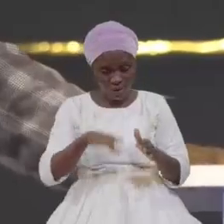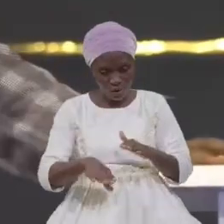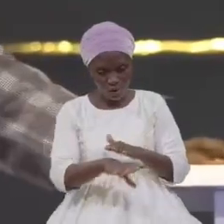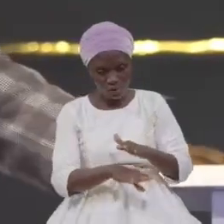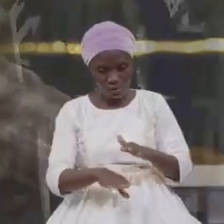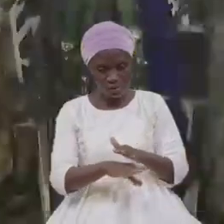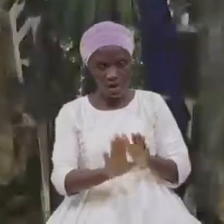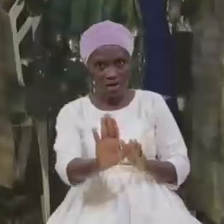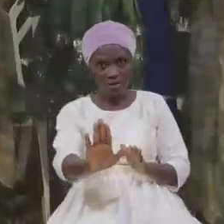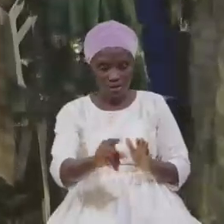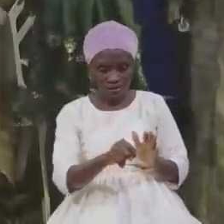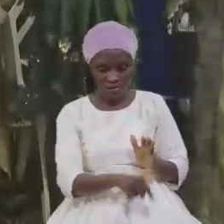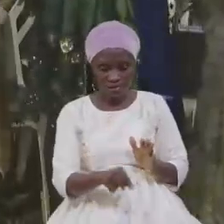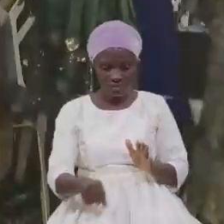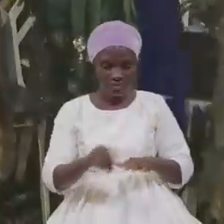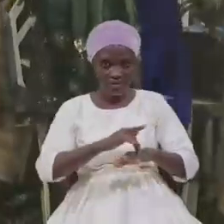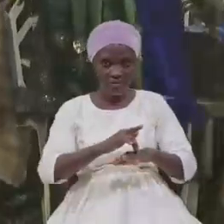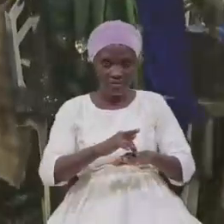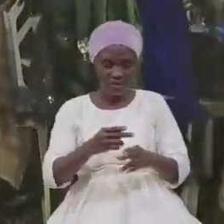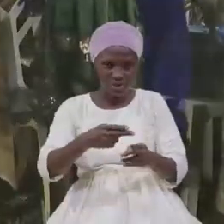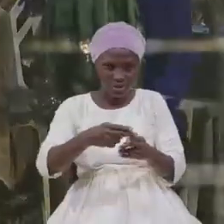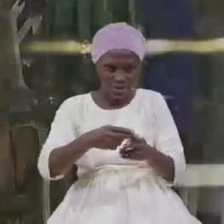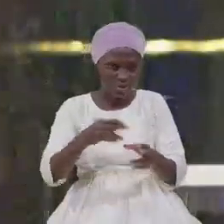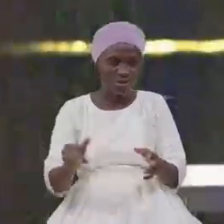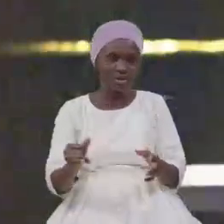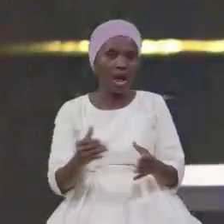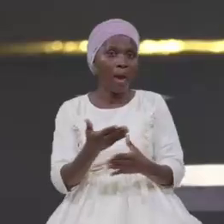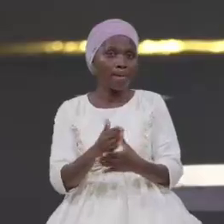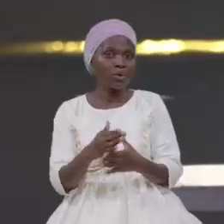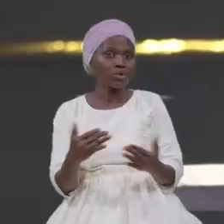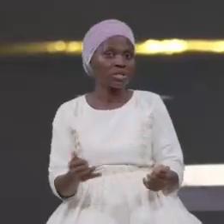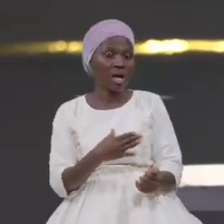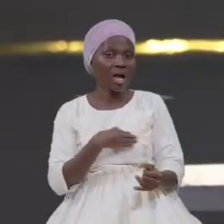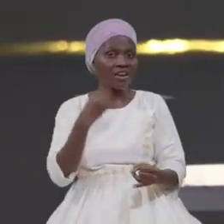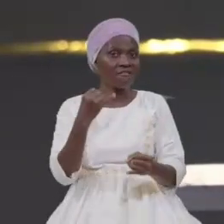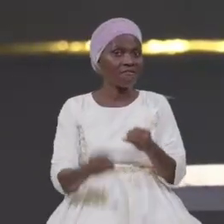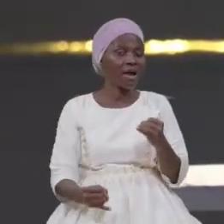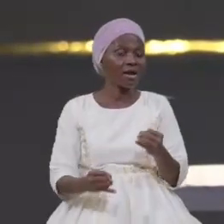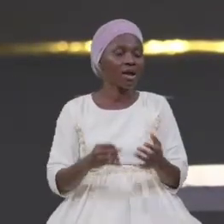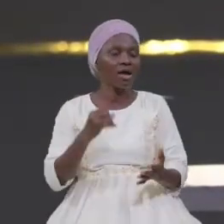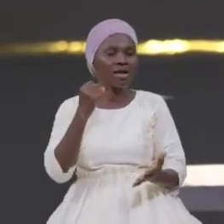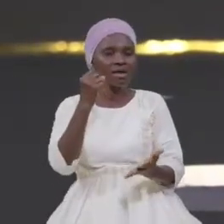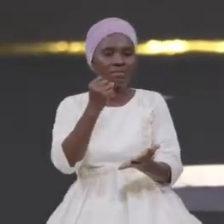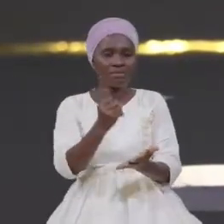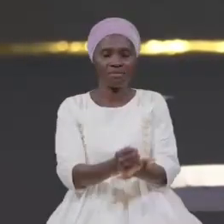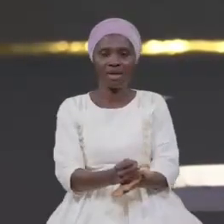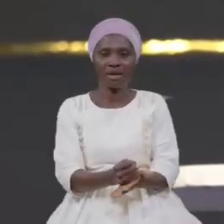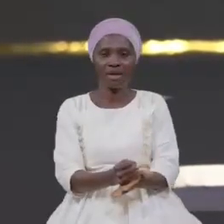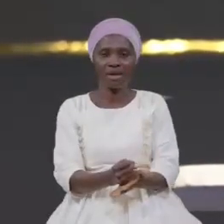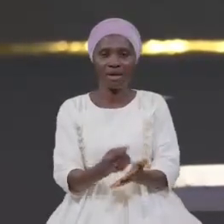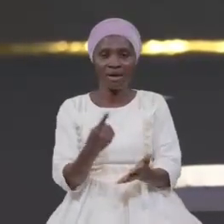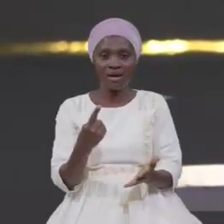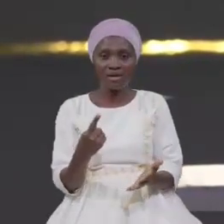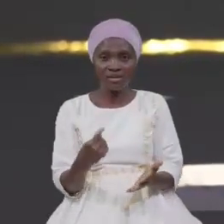shortly. Between now and the final amen, the deed will